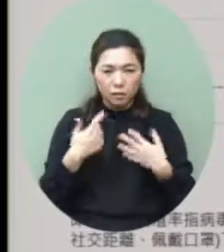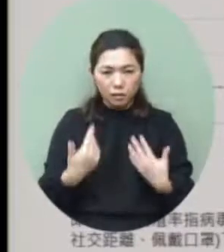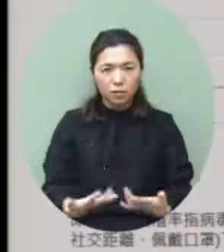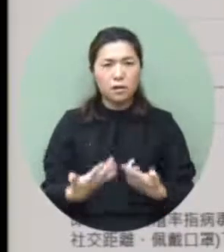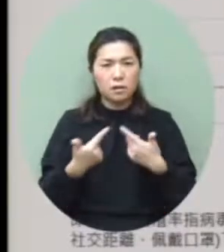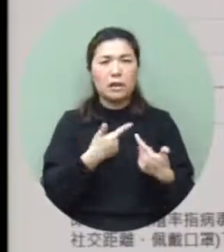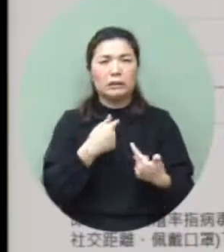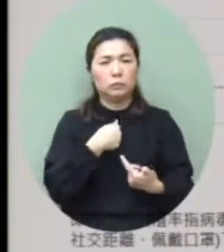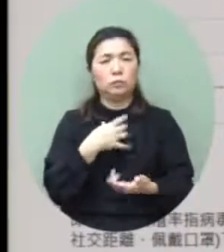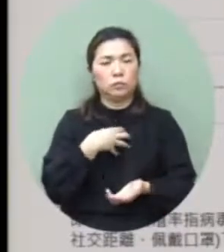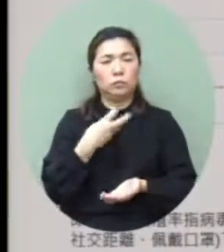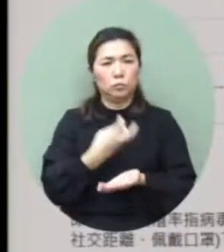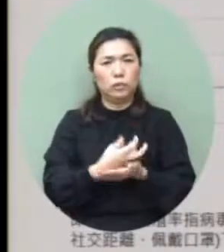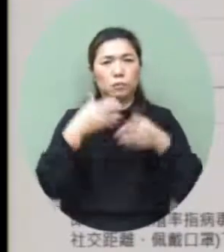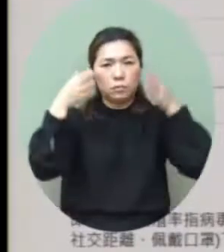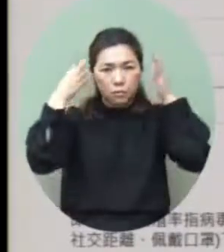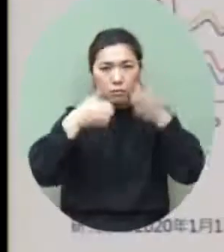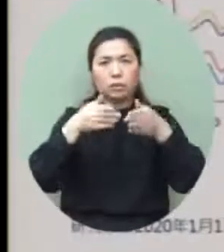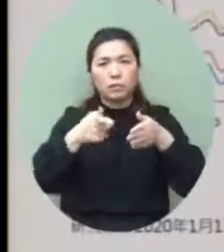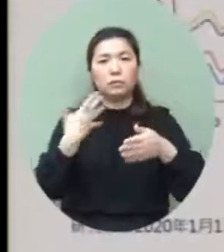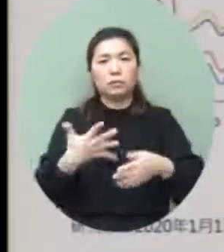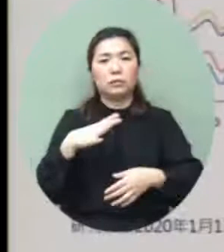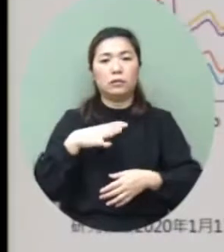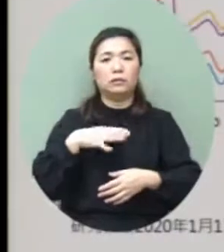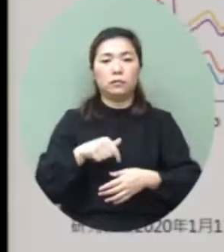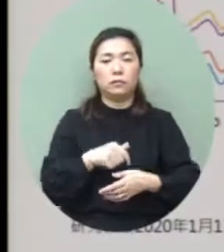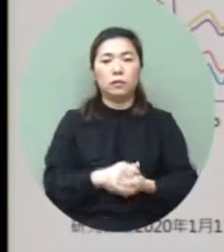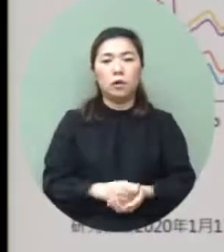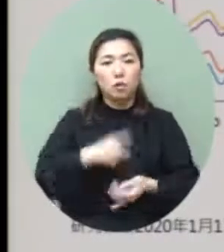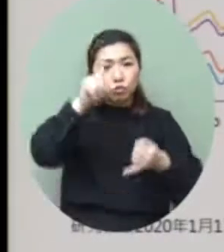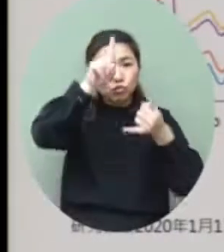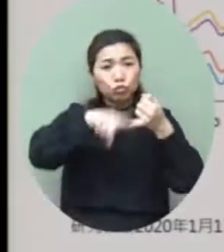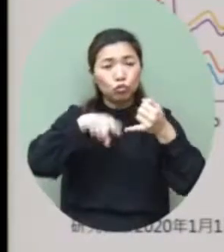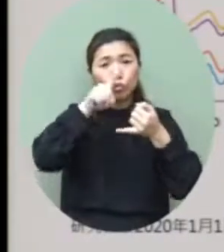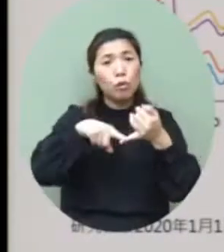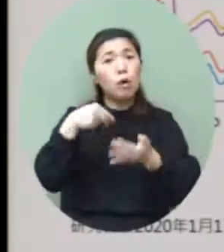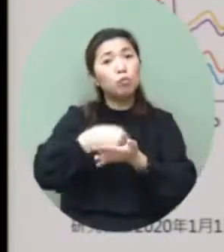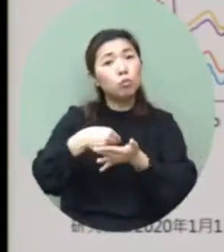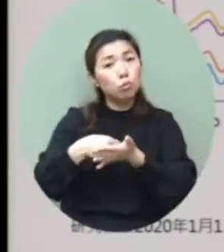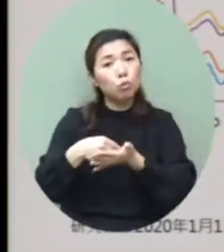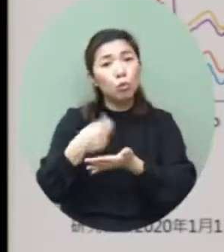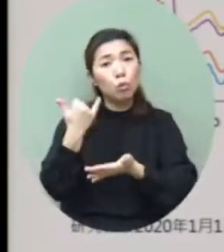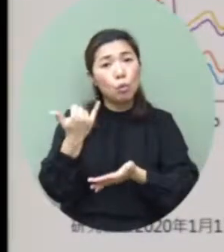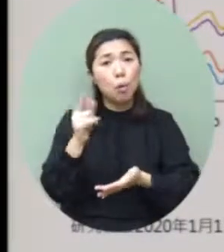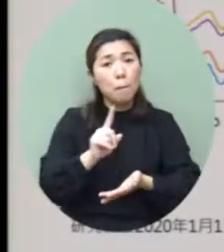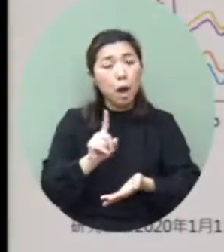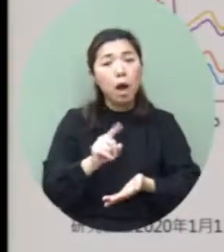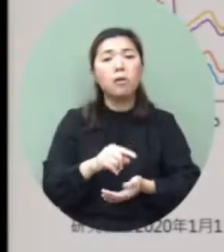one, but still we have to remain vigilant. And the last